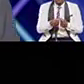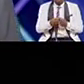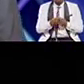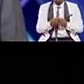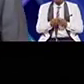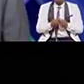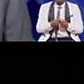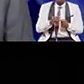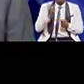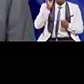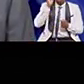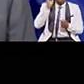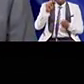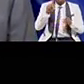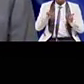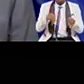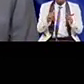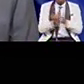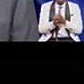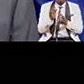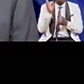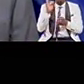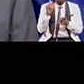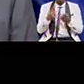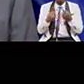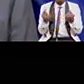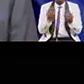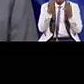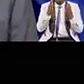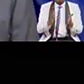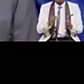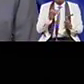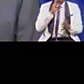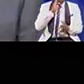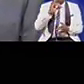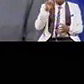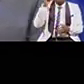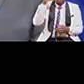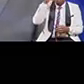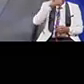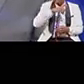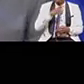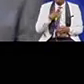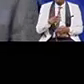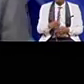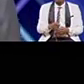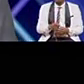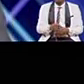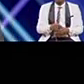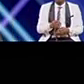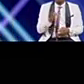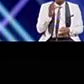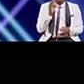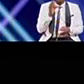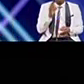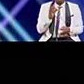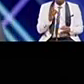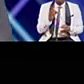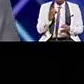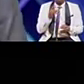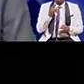he that winneth soul is wise. We are wise in making